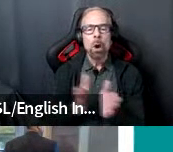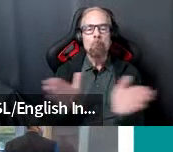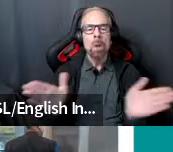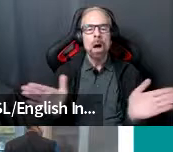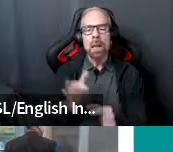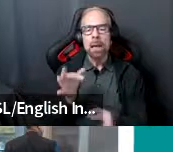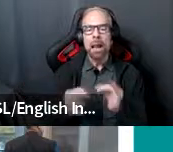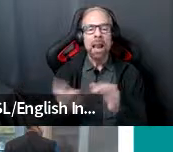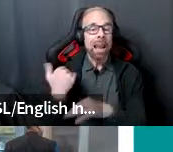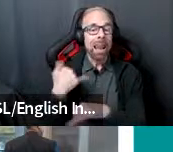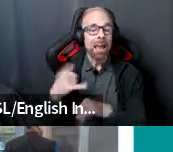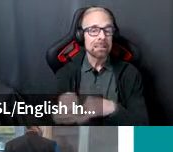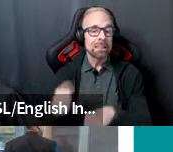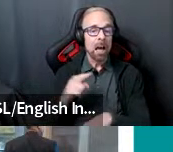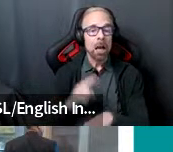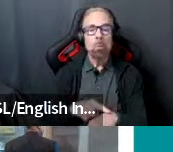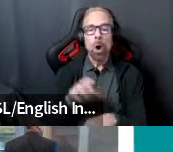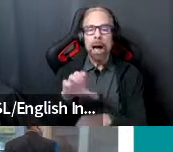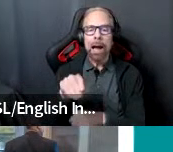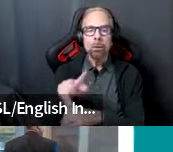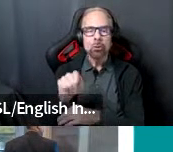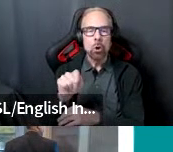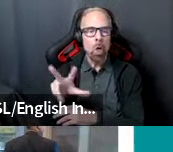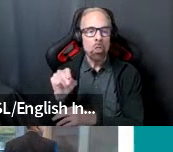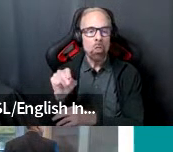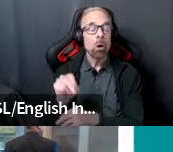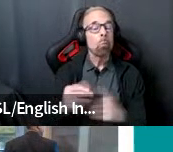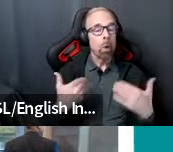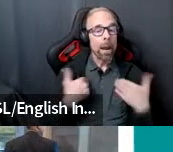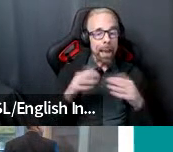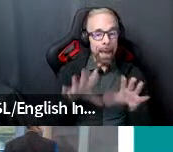October 30th. We held in-person